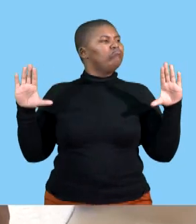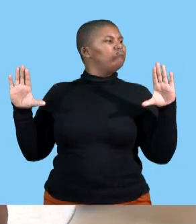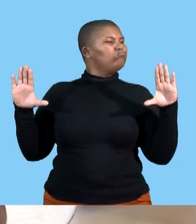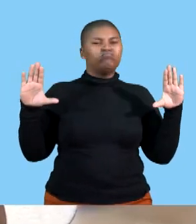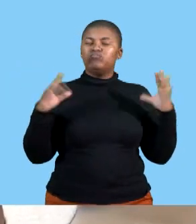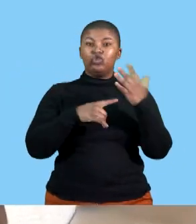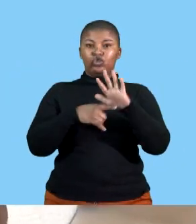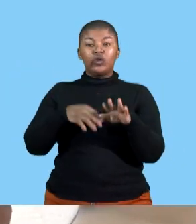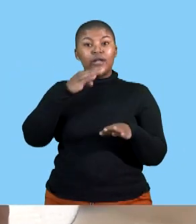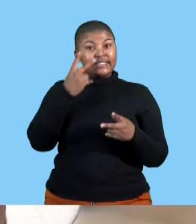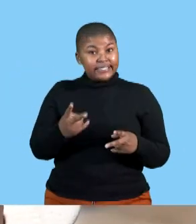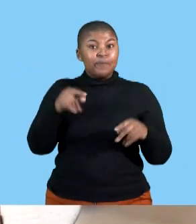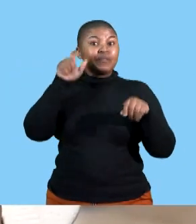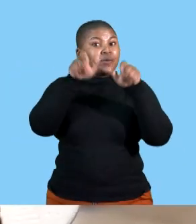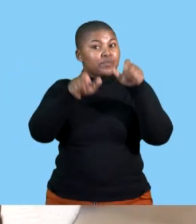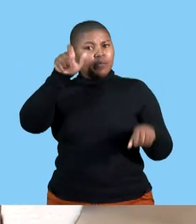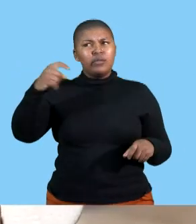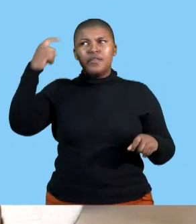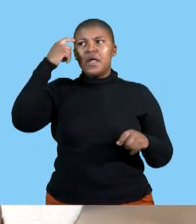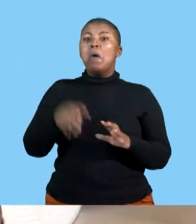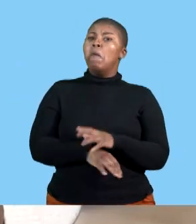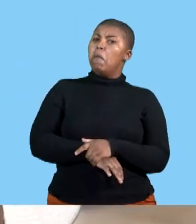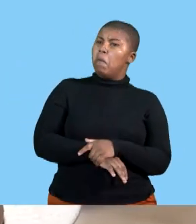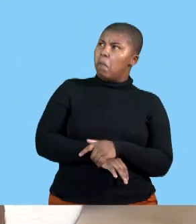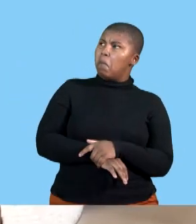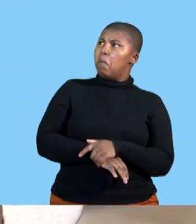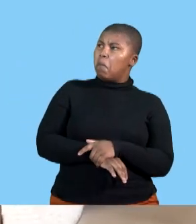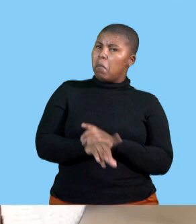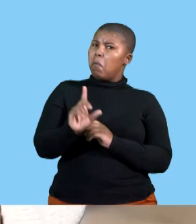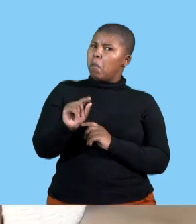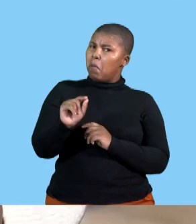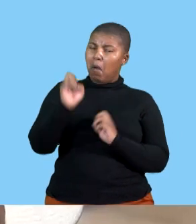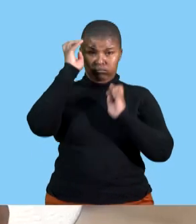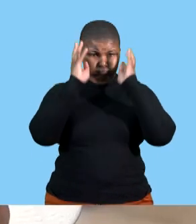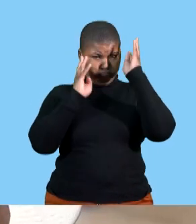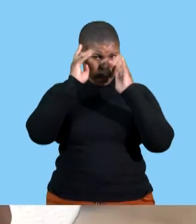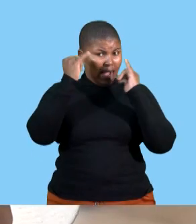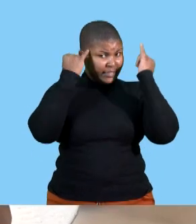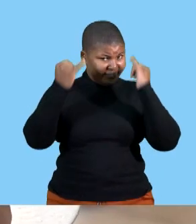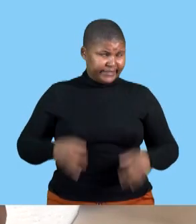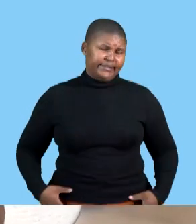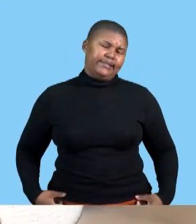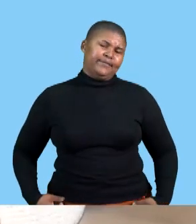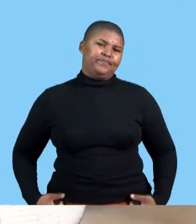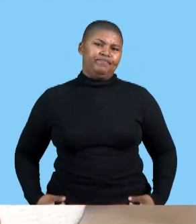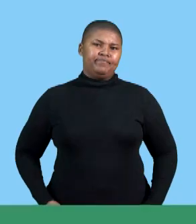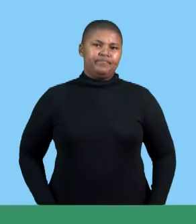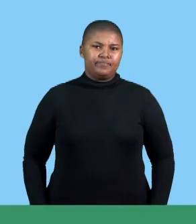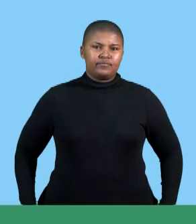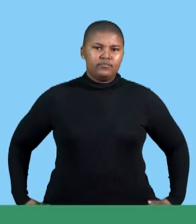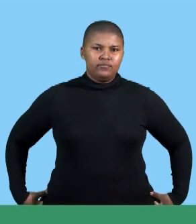think creatively, people to explore, people to think innovatively. Right. Another benefit of